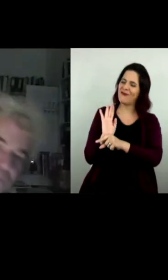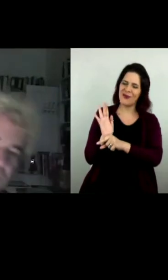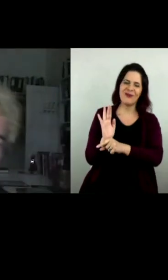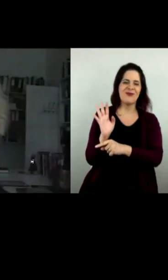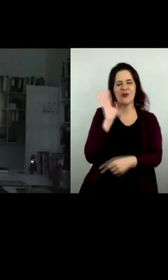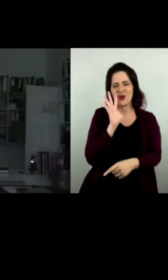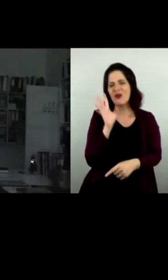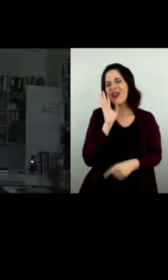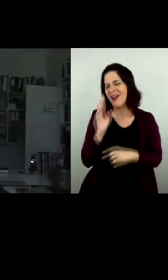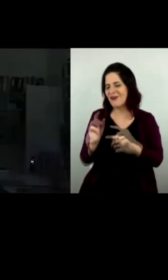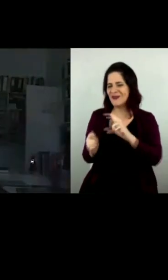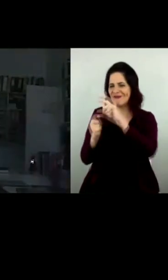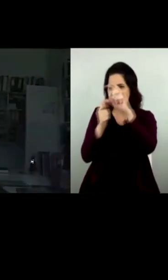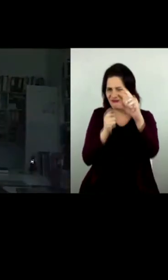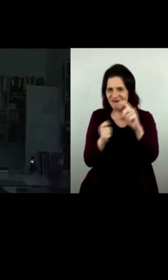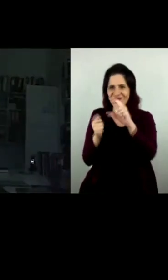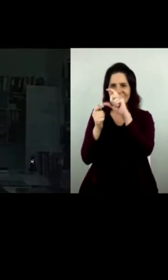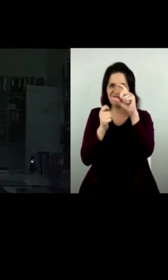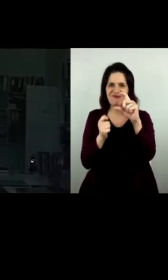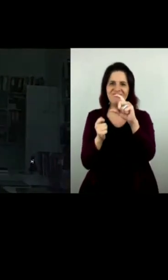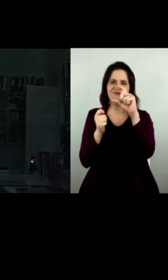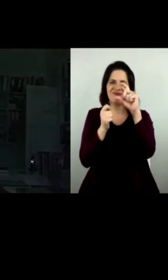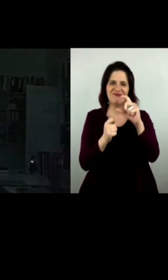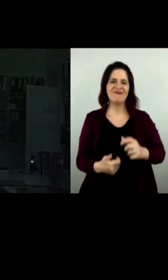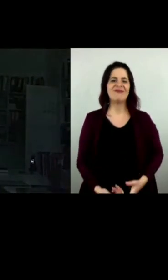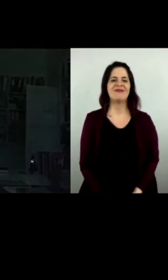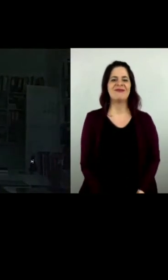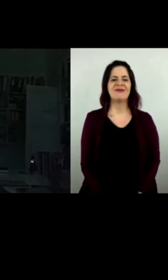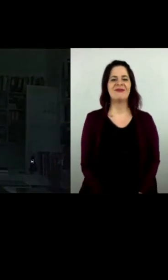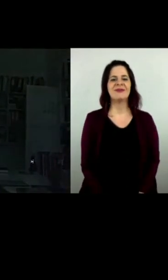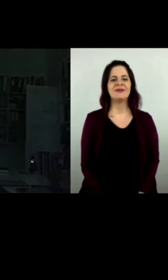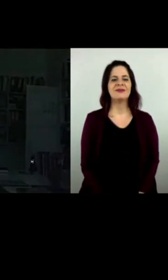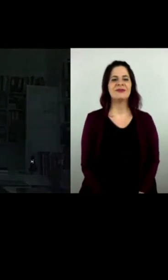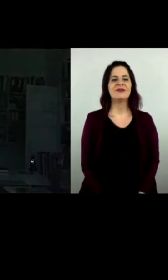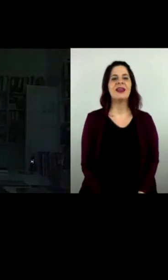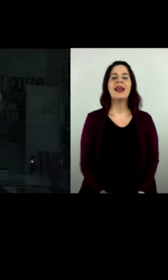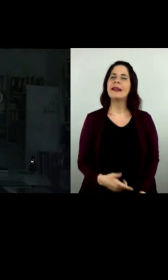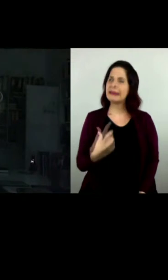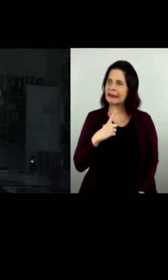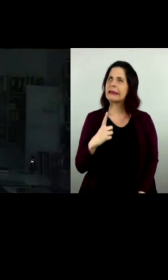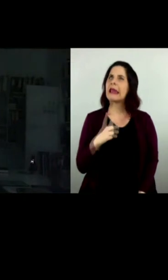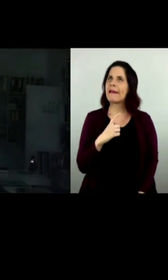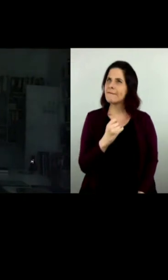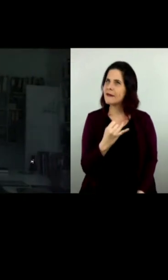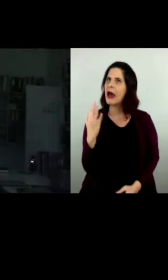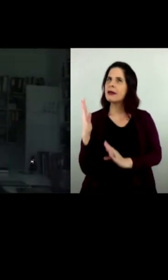It was a very nice film to make. And there are so many great sequences. I remember, especially there was